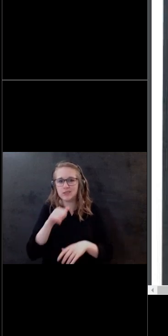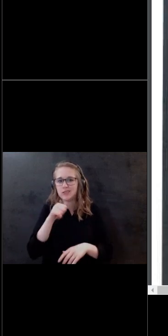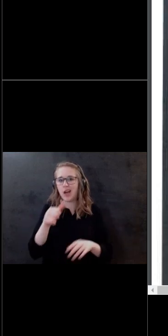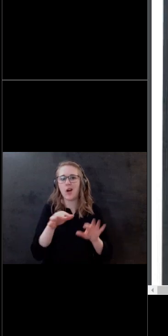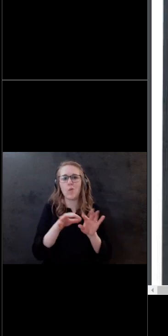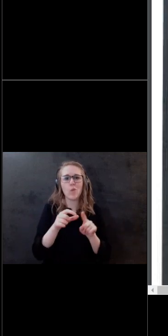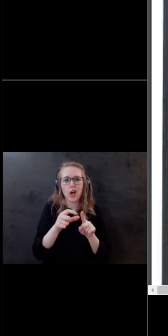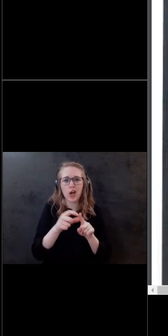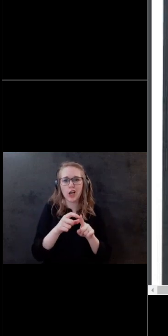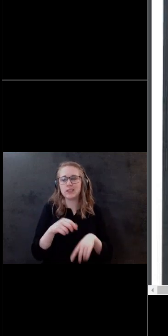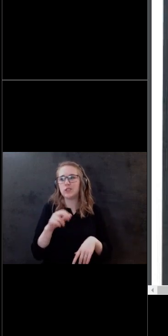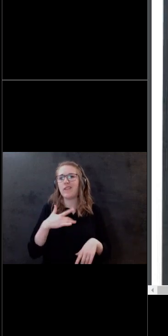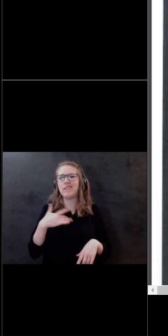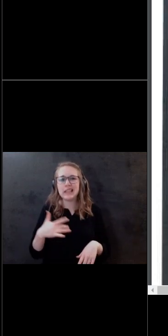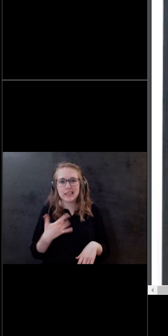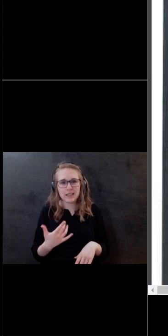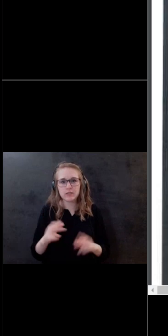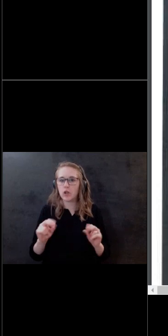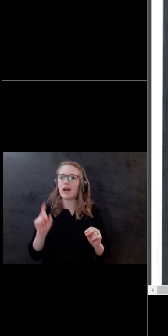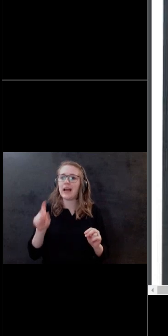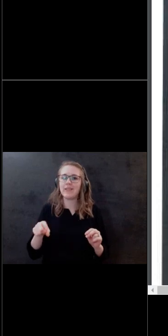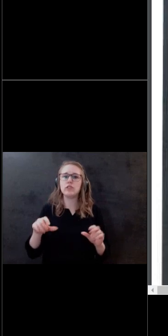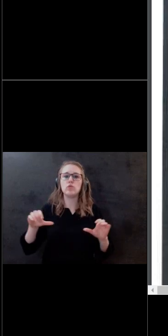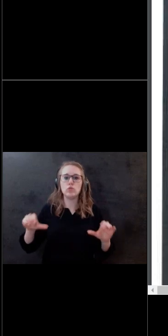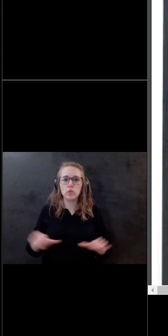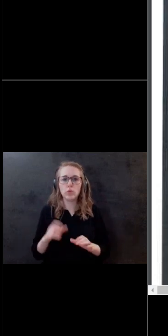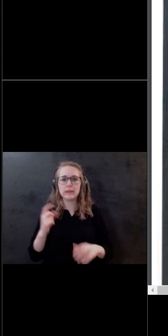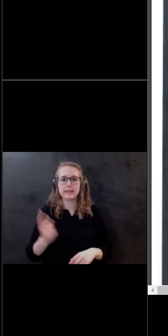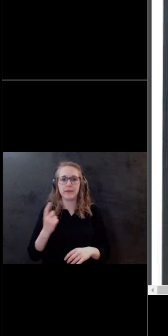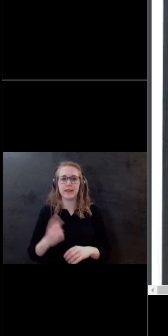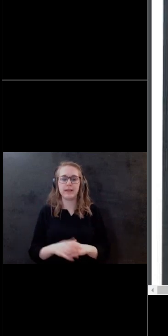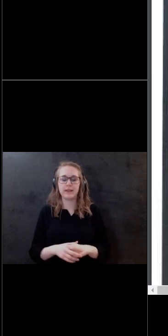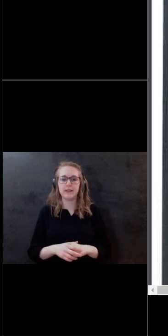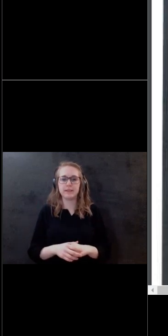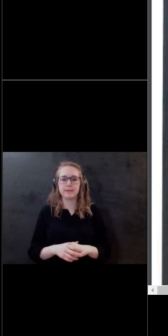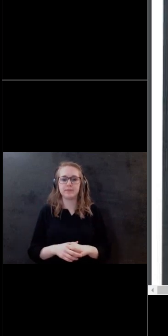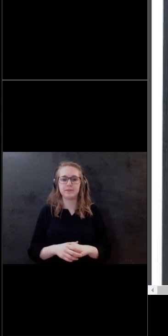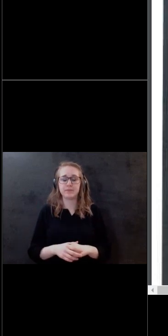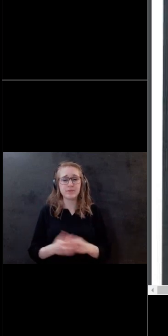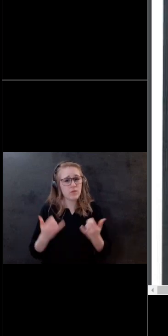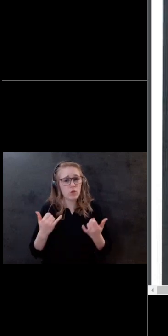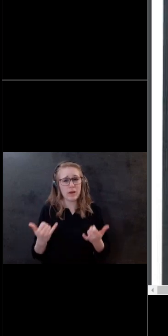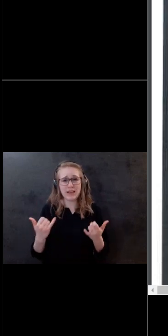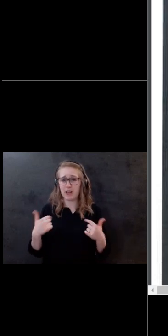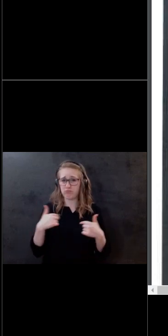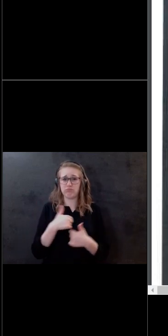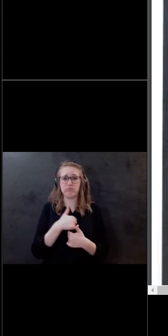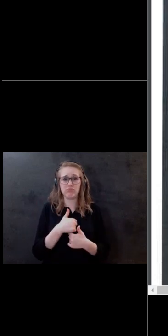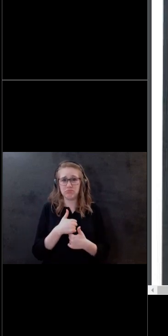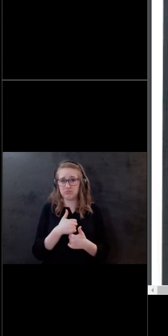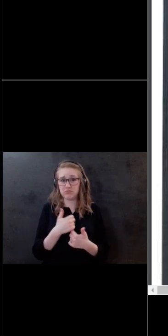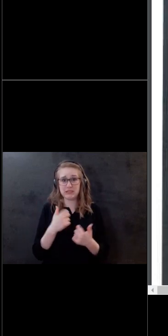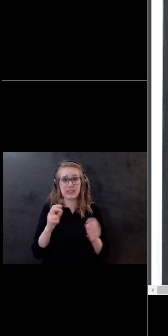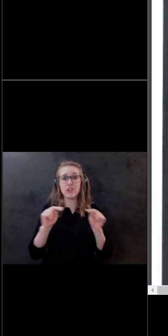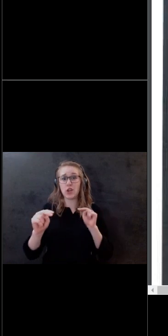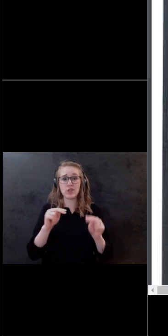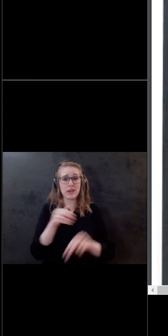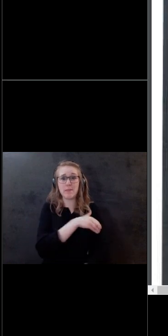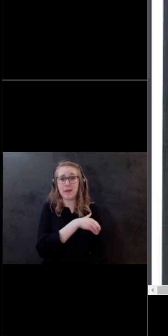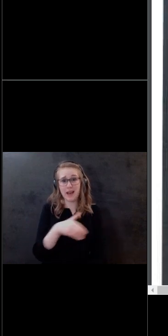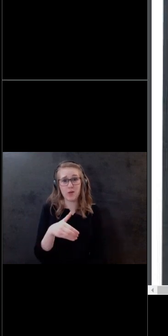or, you know, feeling. We have to take action. And we are in a position now where we have negotiating power, Commissioner